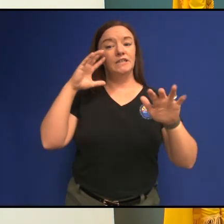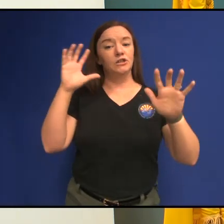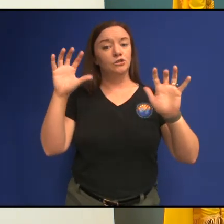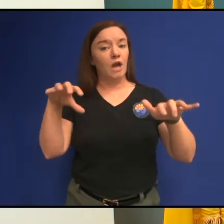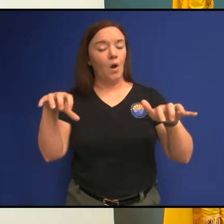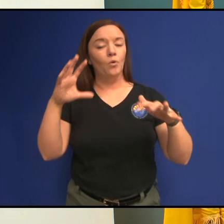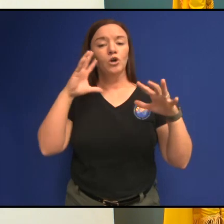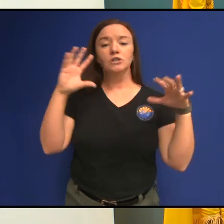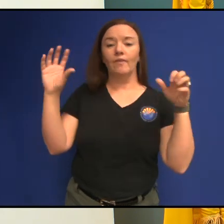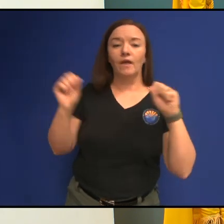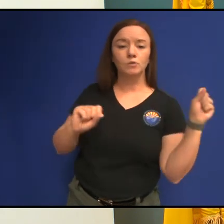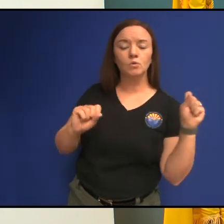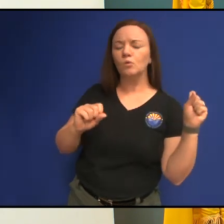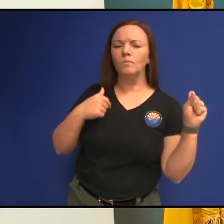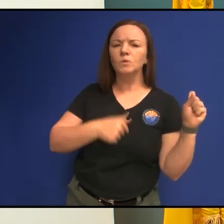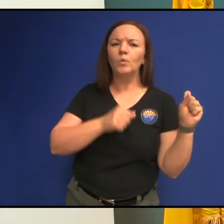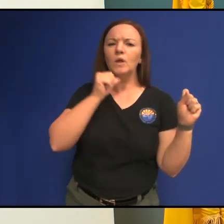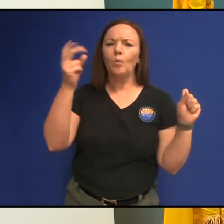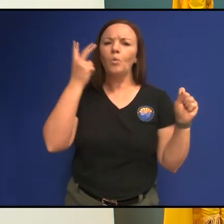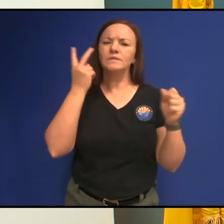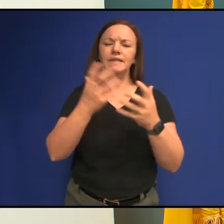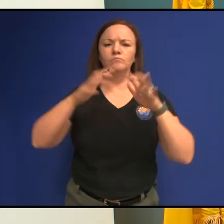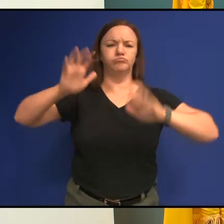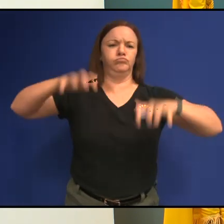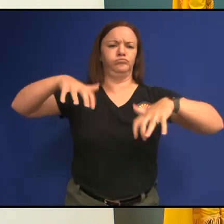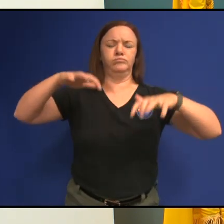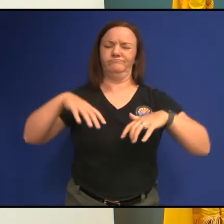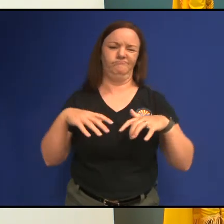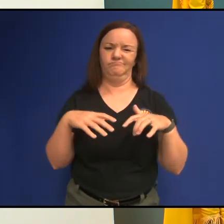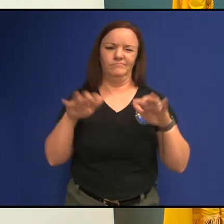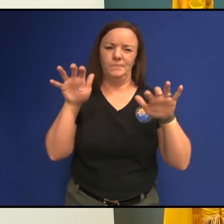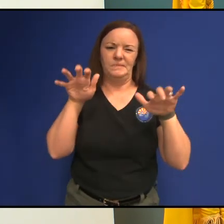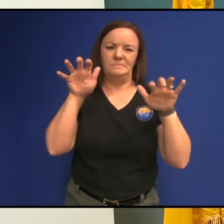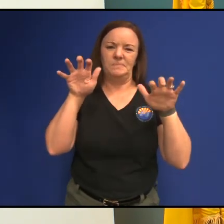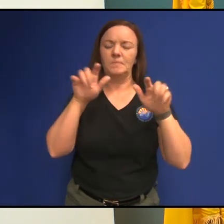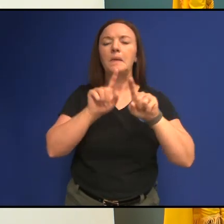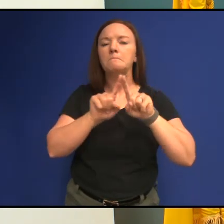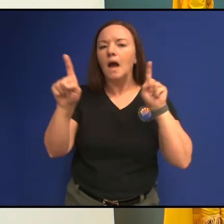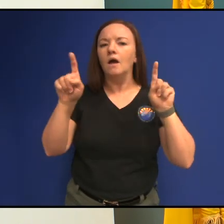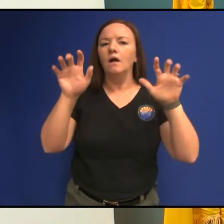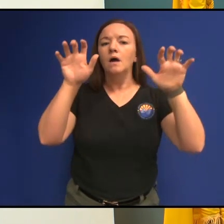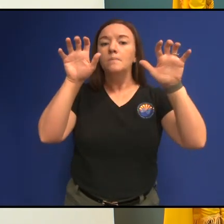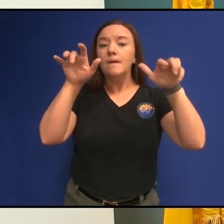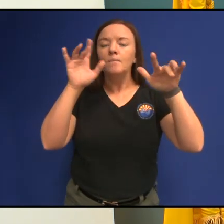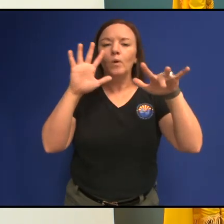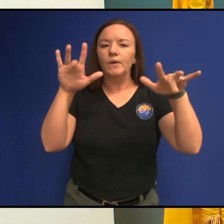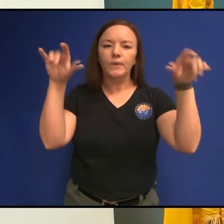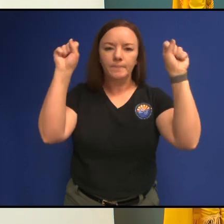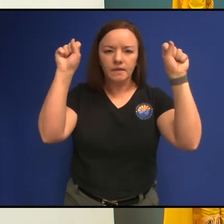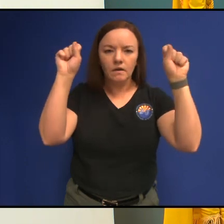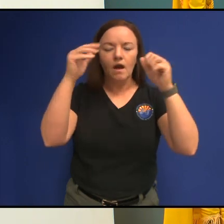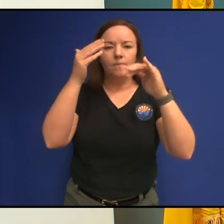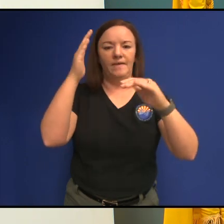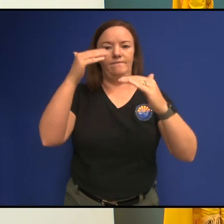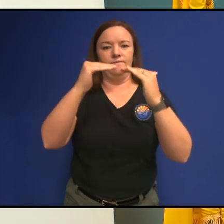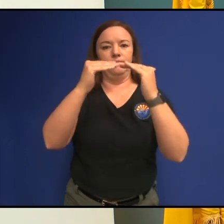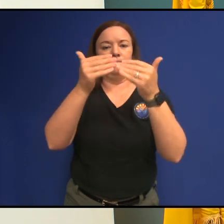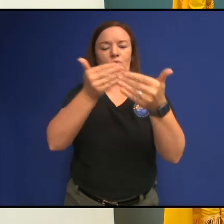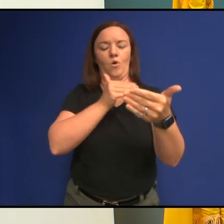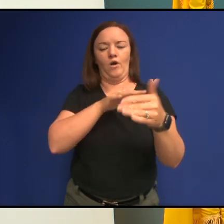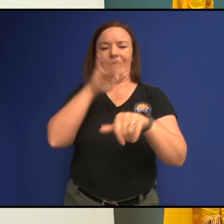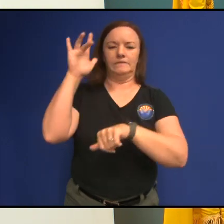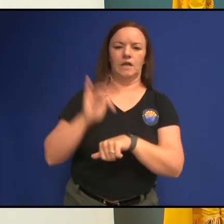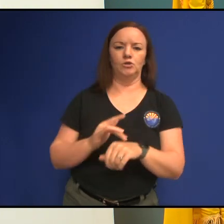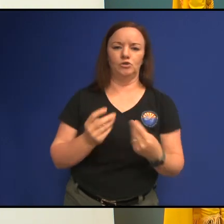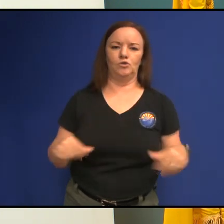over, we're not going to see much precipitation at all. It's all going to evaporate and create a lot of wind towards the surface because we're so dry down